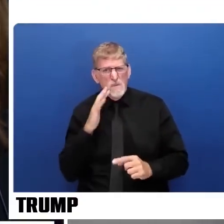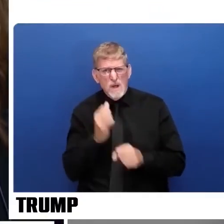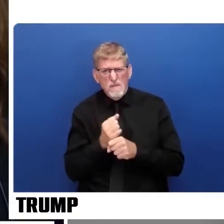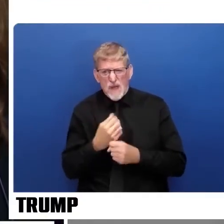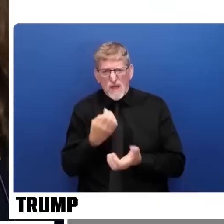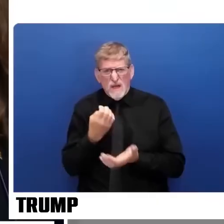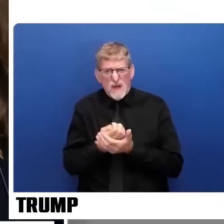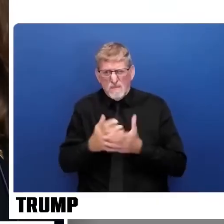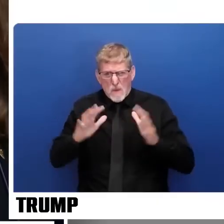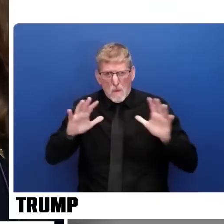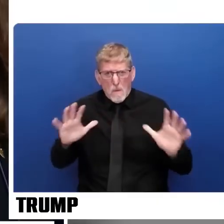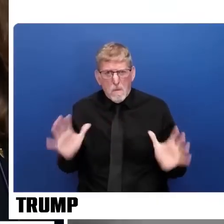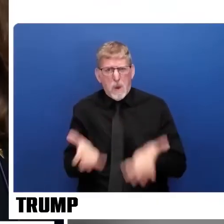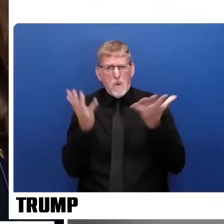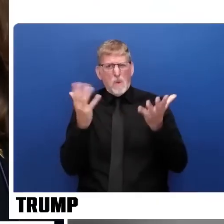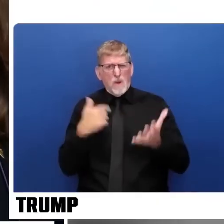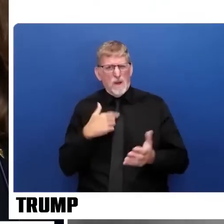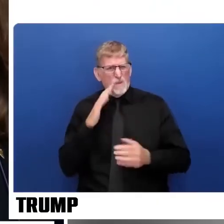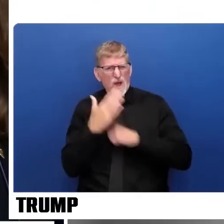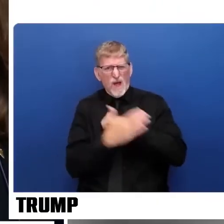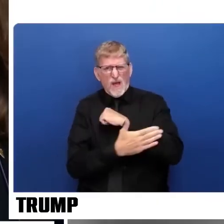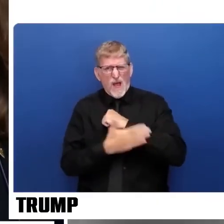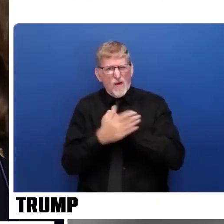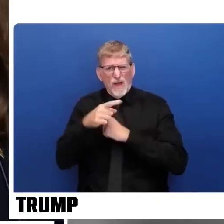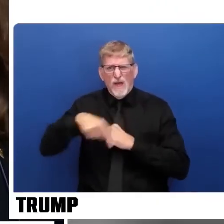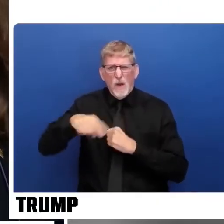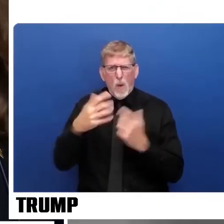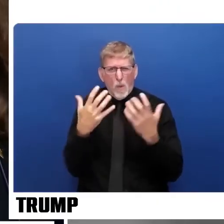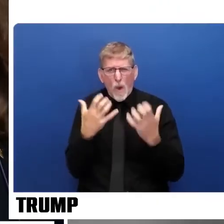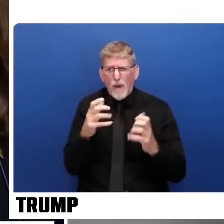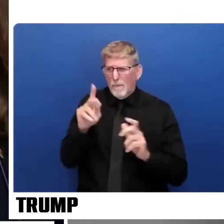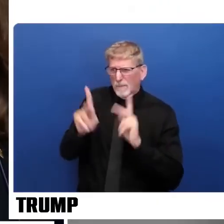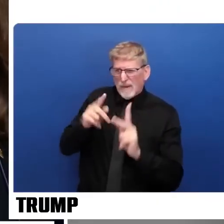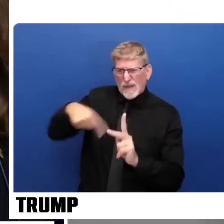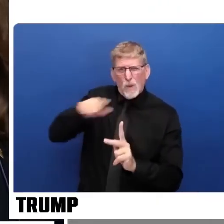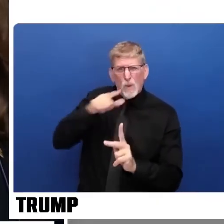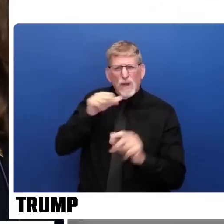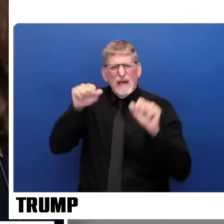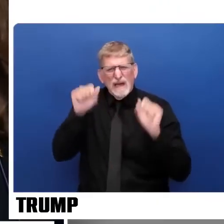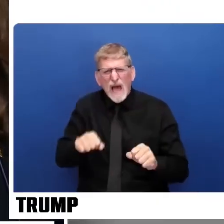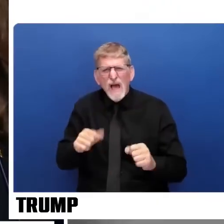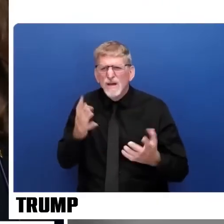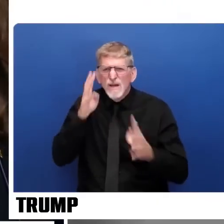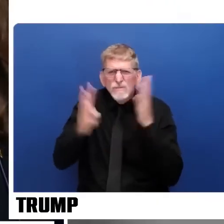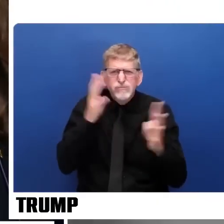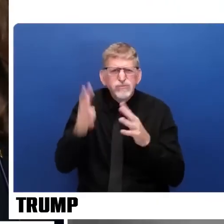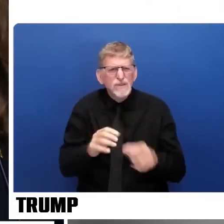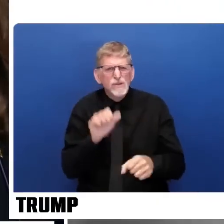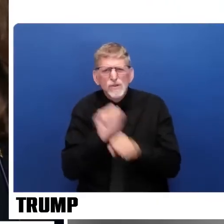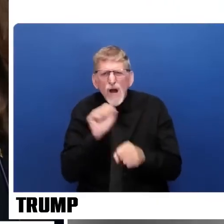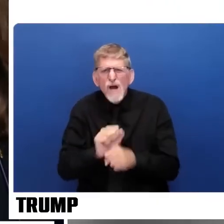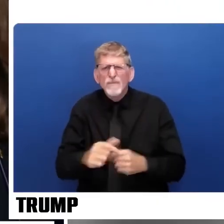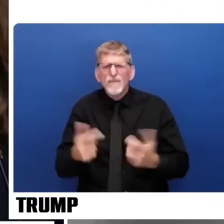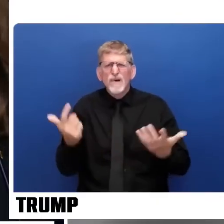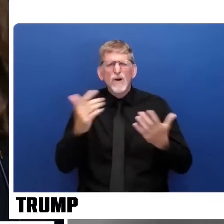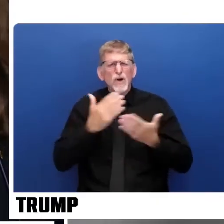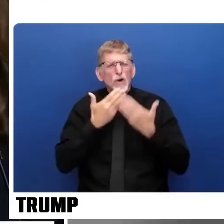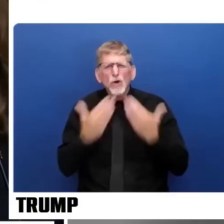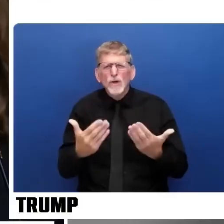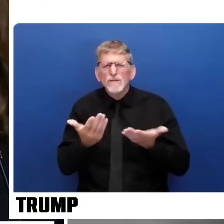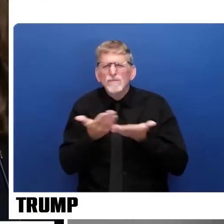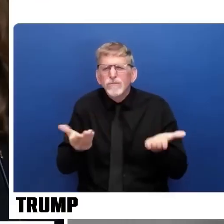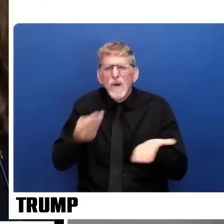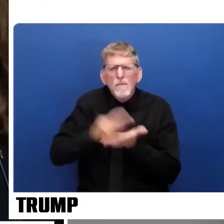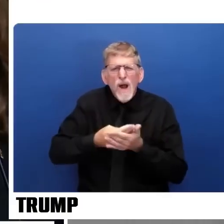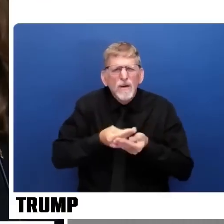to make people want to be able to go and work and create jobs and create a lot of good, solid money for